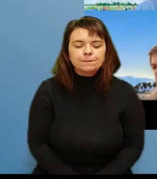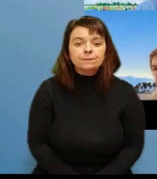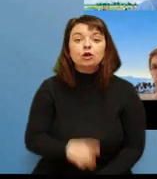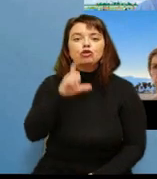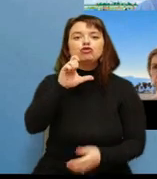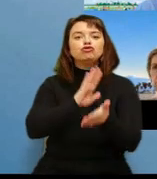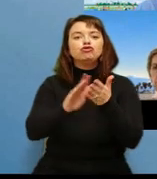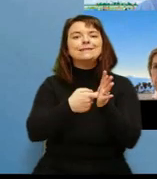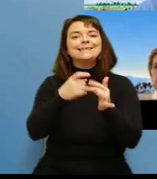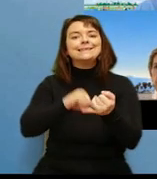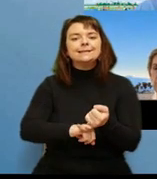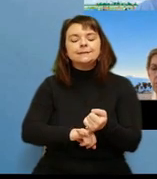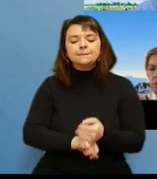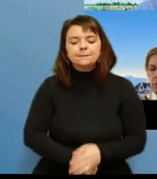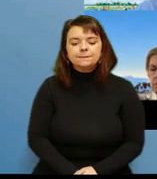of.